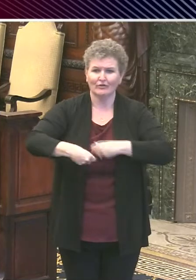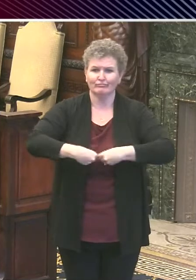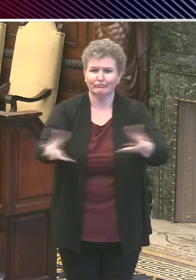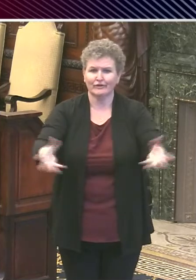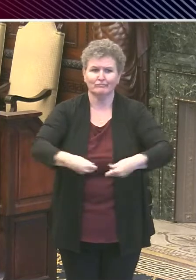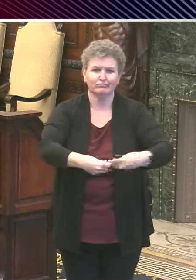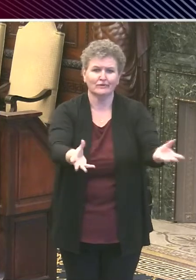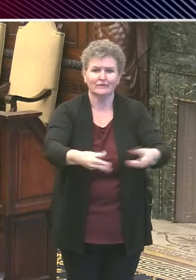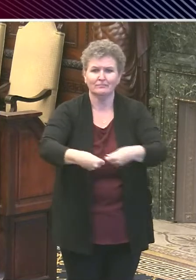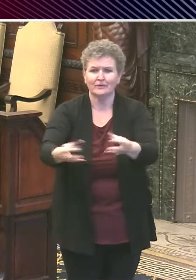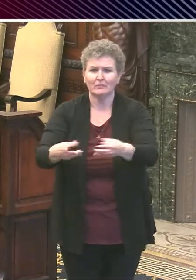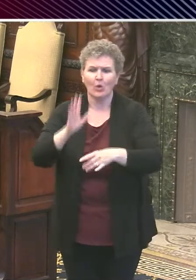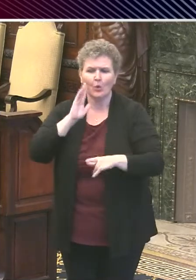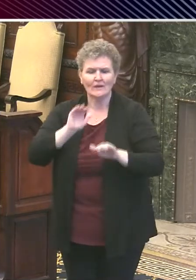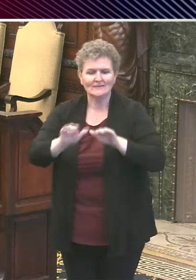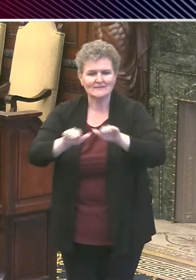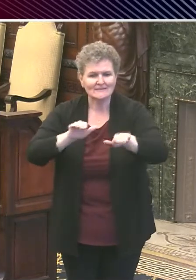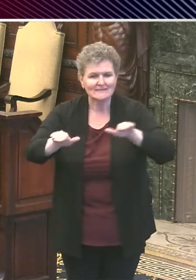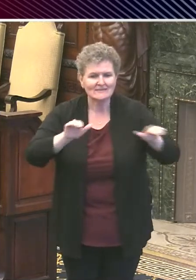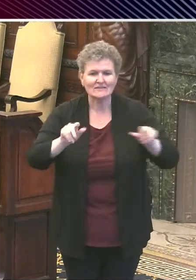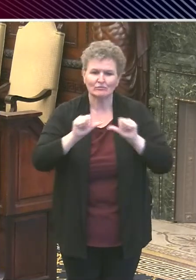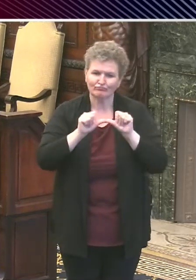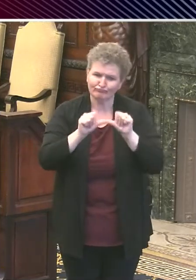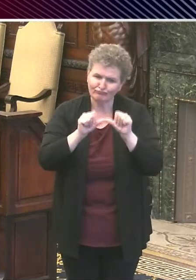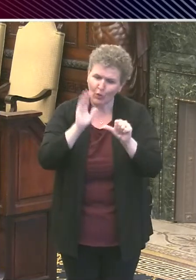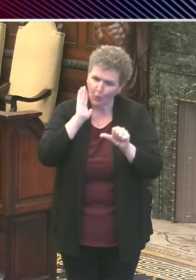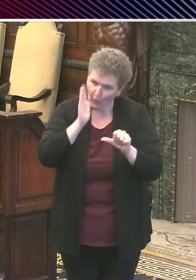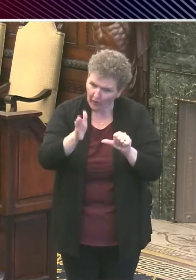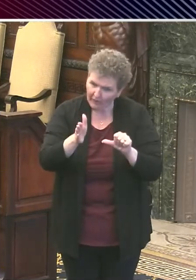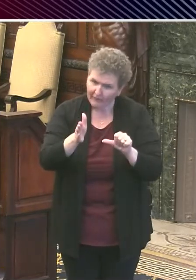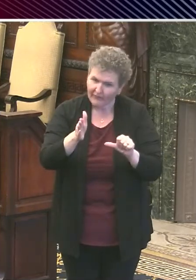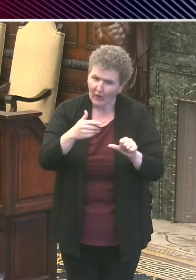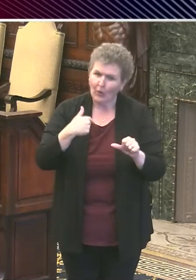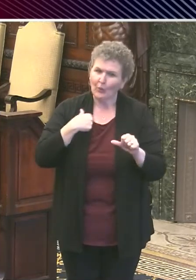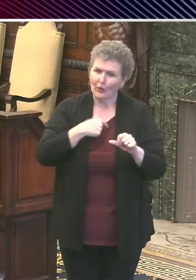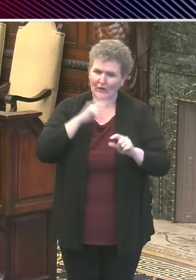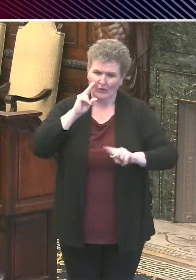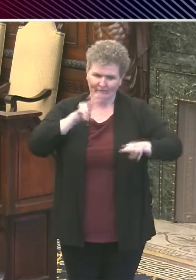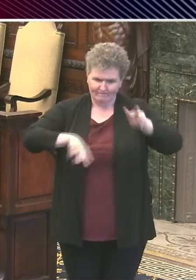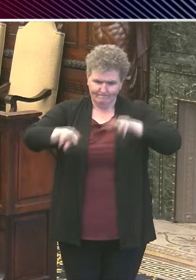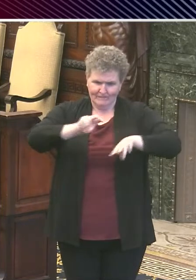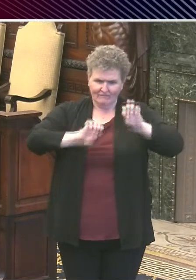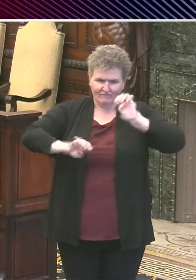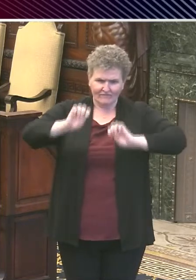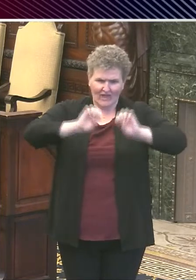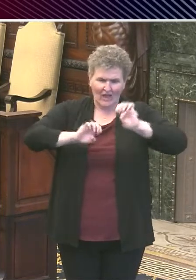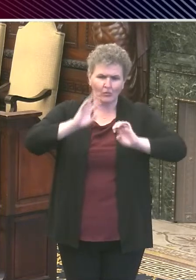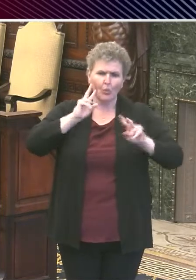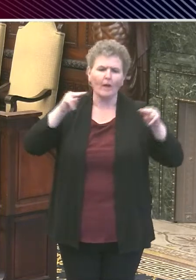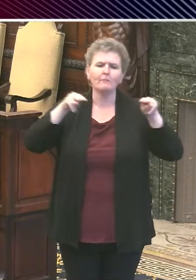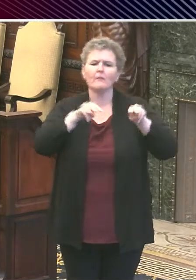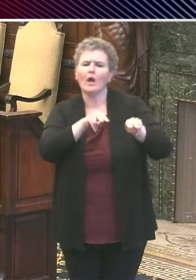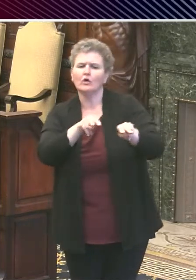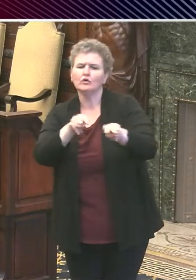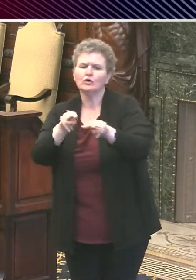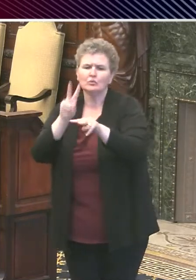every opportunity. Then we're going to evaluate this campaign, and we're going to continue to monitor mask use, as I've showed